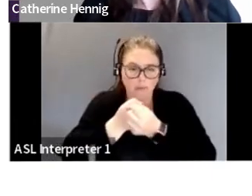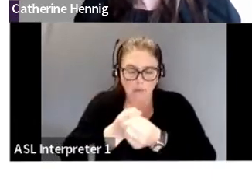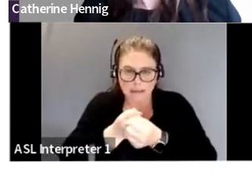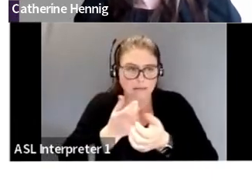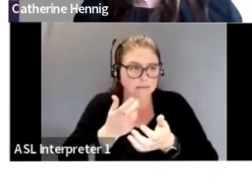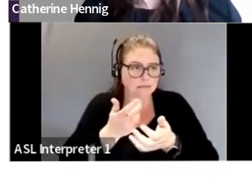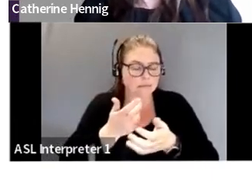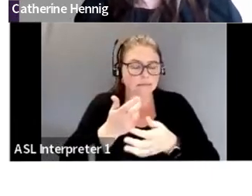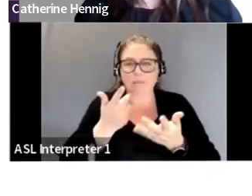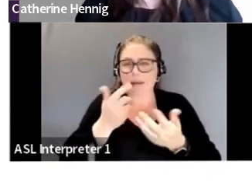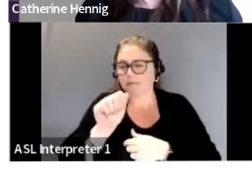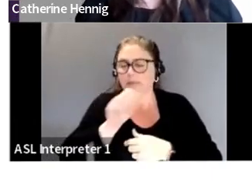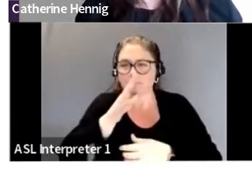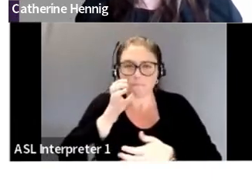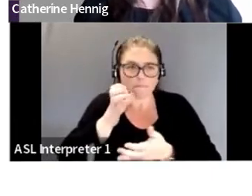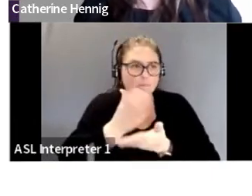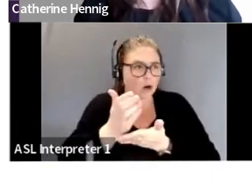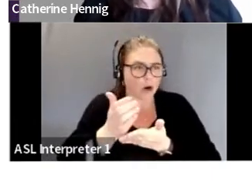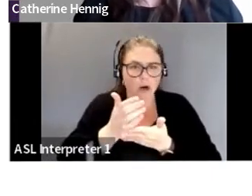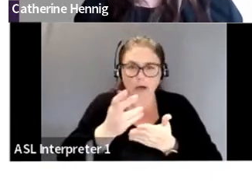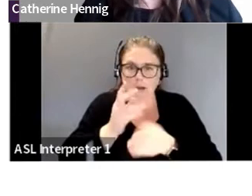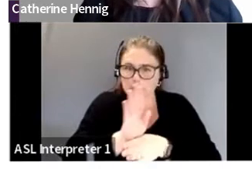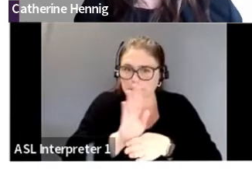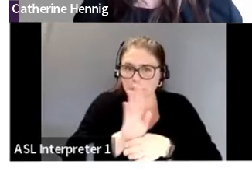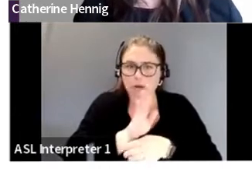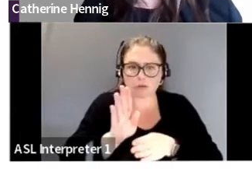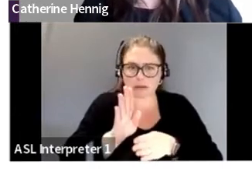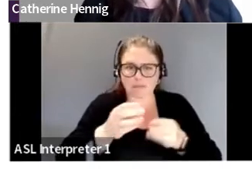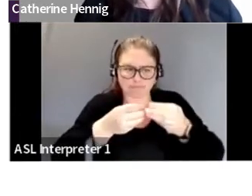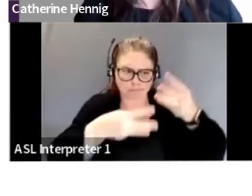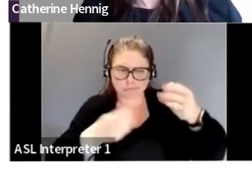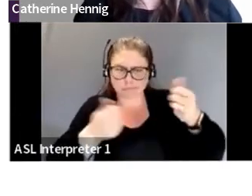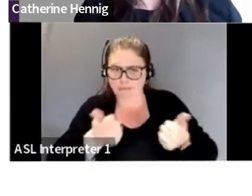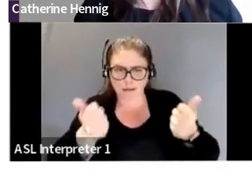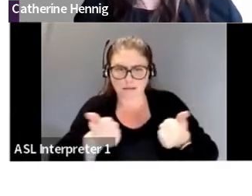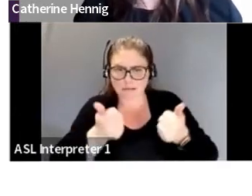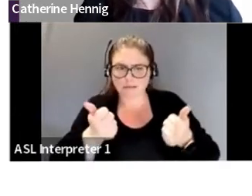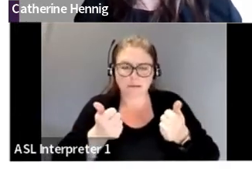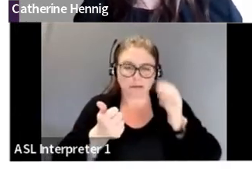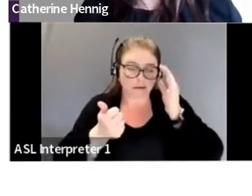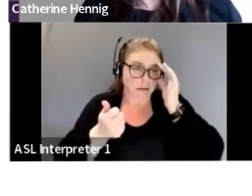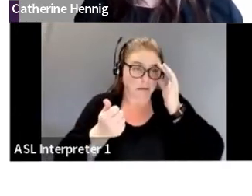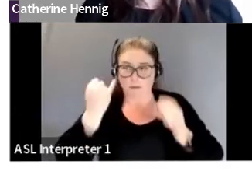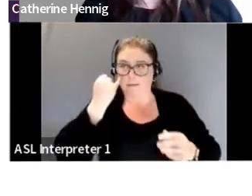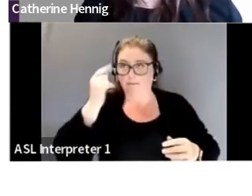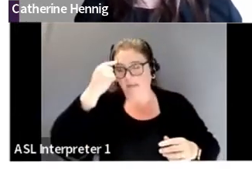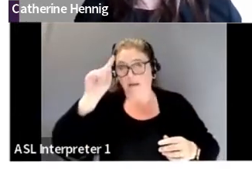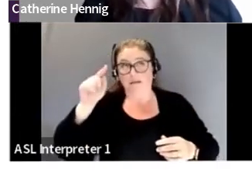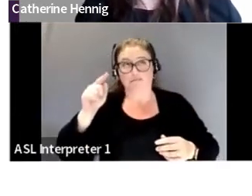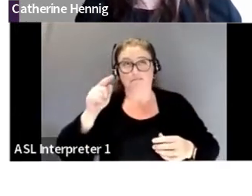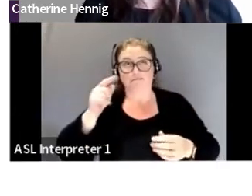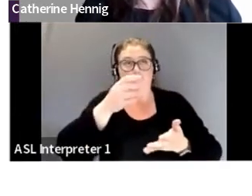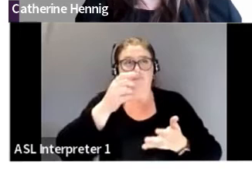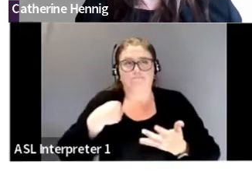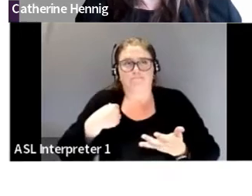agriculture industry, and so many more. So to simply paint grant funding with one brush and write it off as only tech is just too limiting,